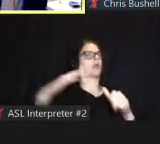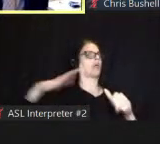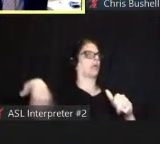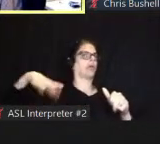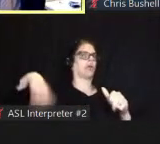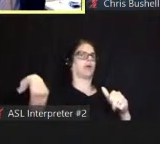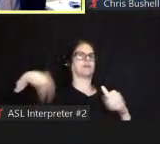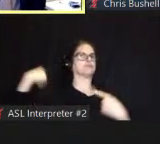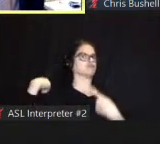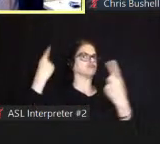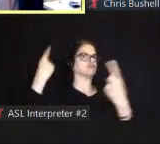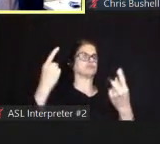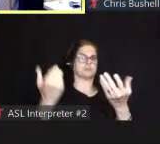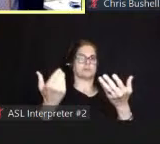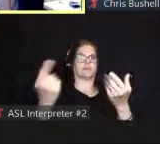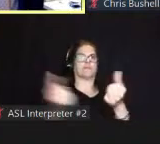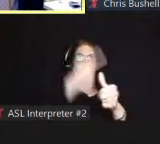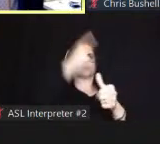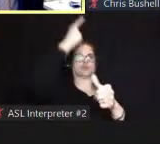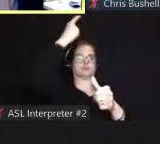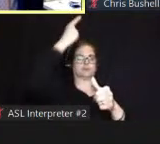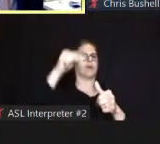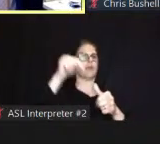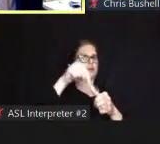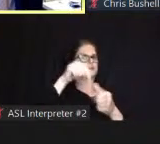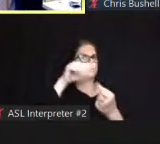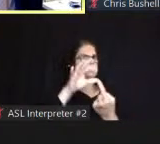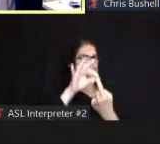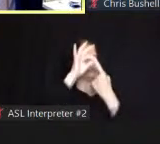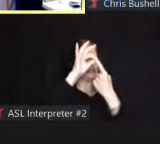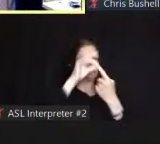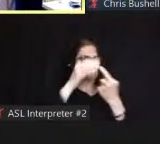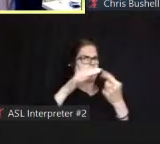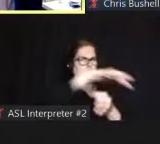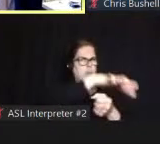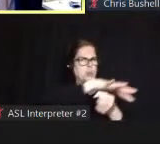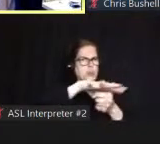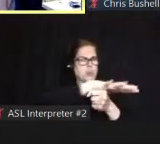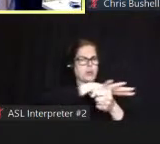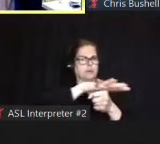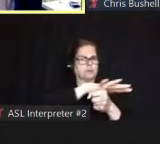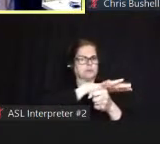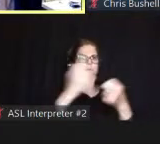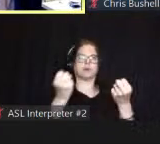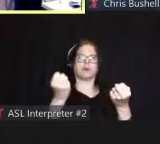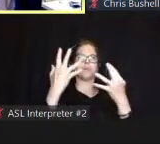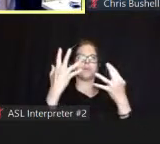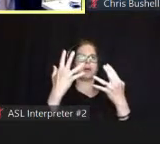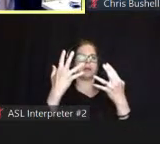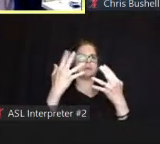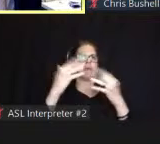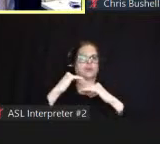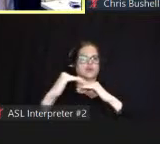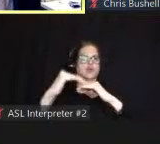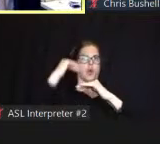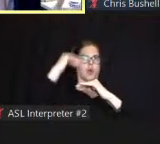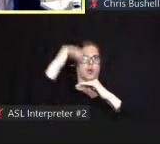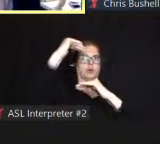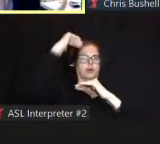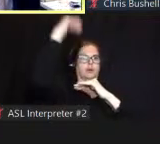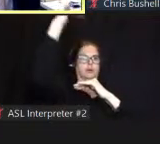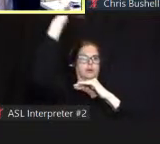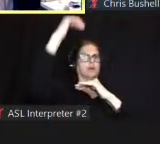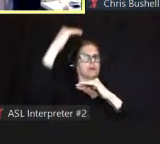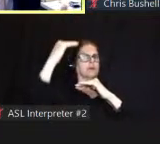similar to this. It's kind of a unique piece of property for us. So the entrance for this shop, it's a multi-story shop, and the entrance is actually an elevated entrance, which is why this